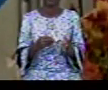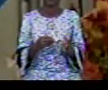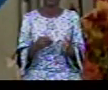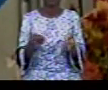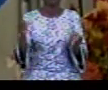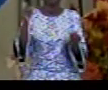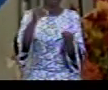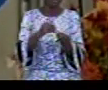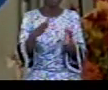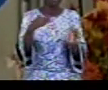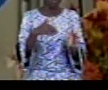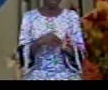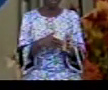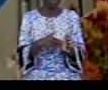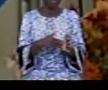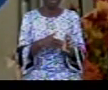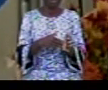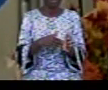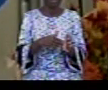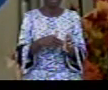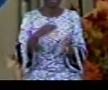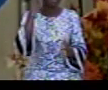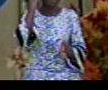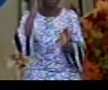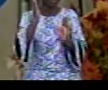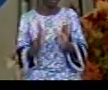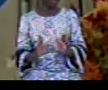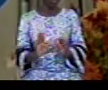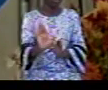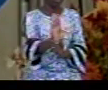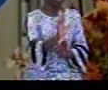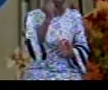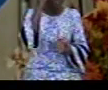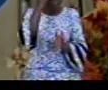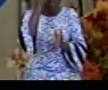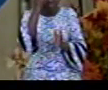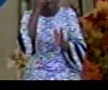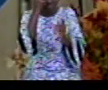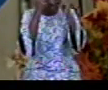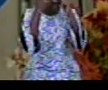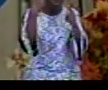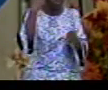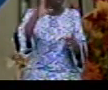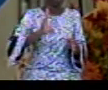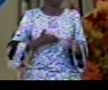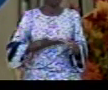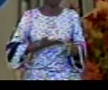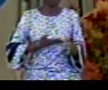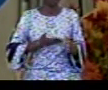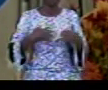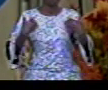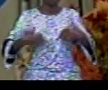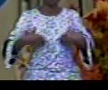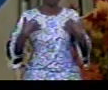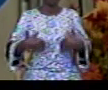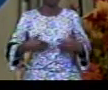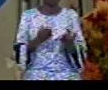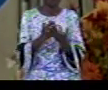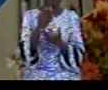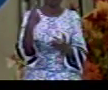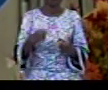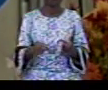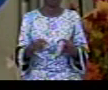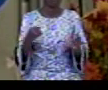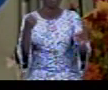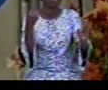Moreover, Pastor, your concern for our youth through the Youth Impact Academy aspect of